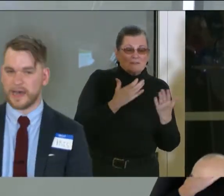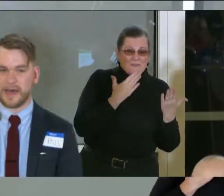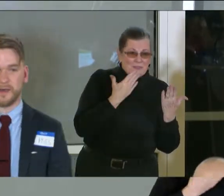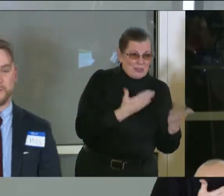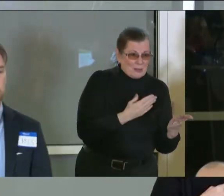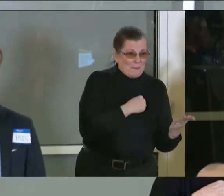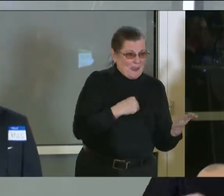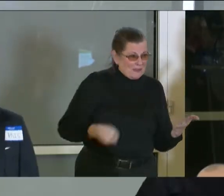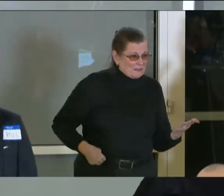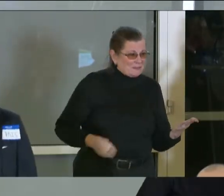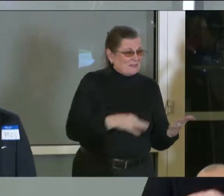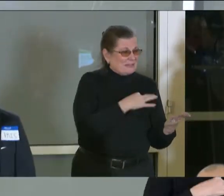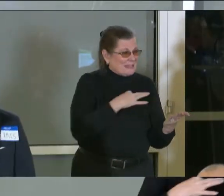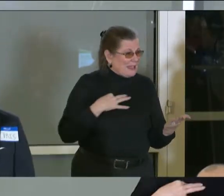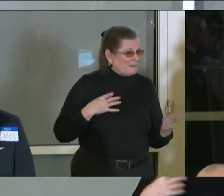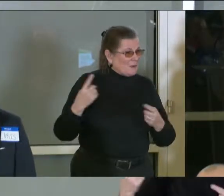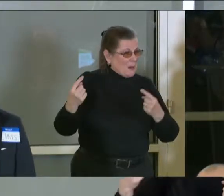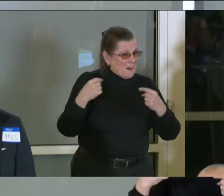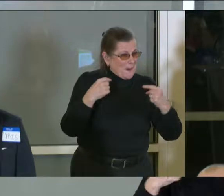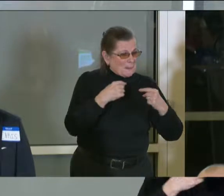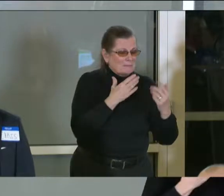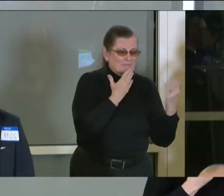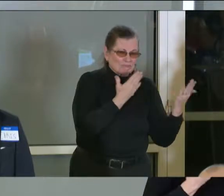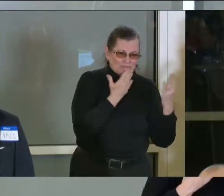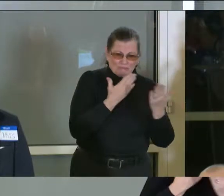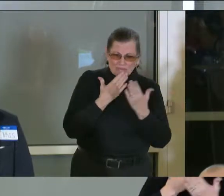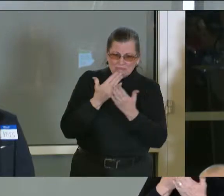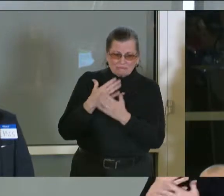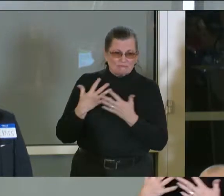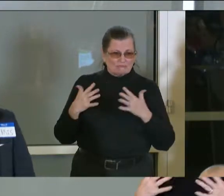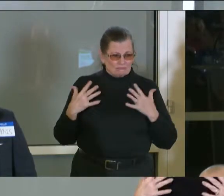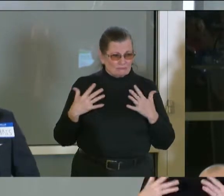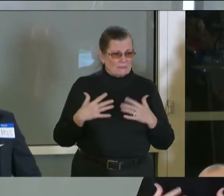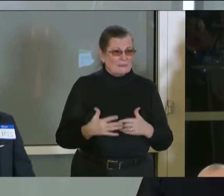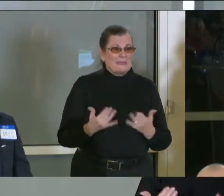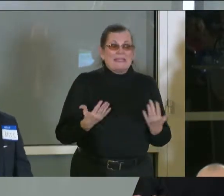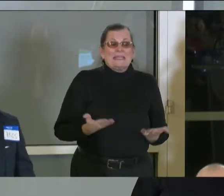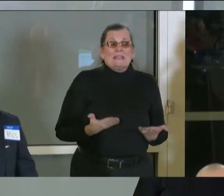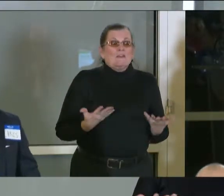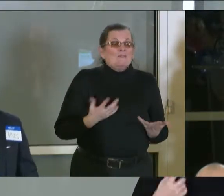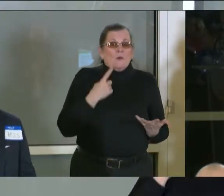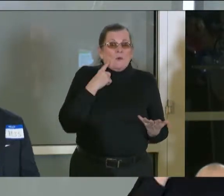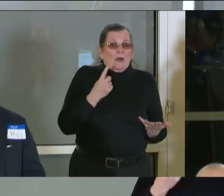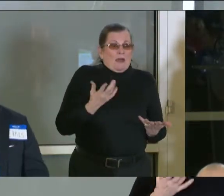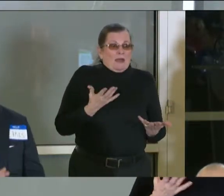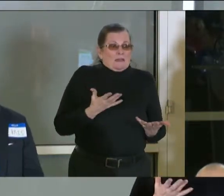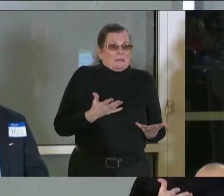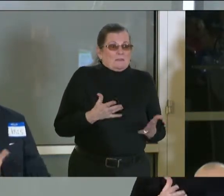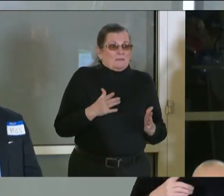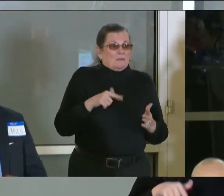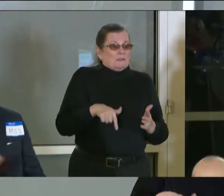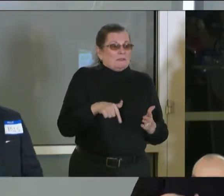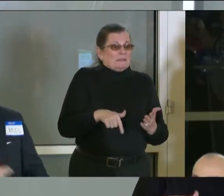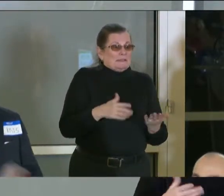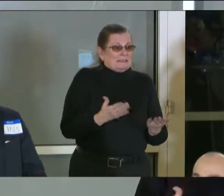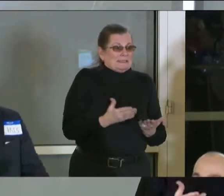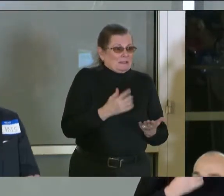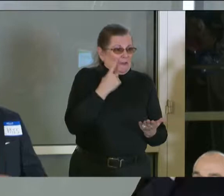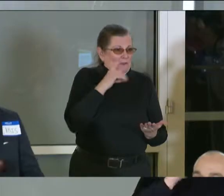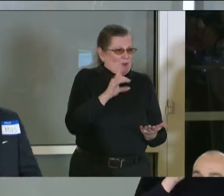it. But the one thing that I'm here for, and I hope you can all join me in this, is can I get a round of applause for DC statehood?